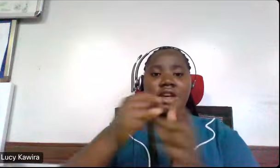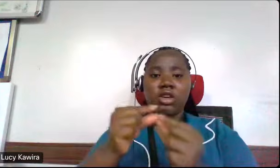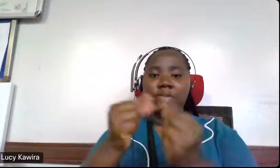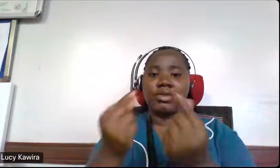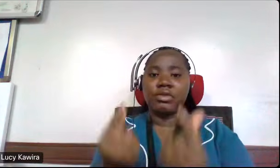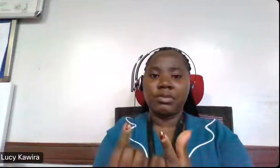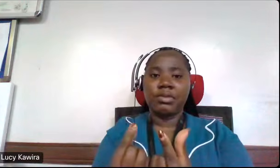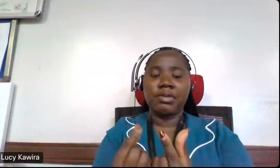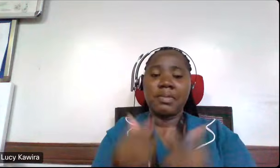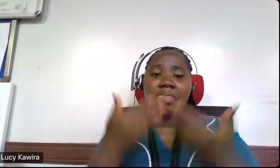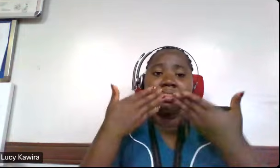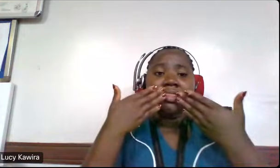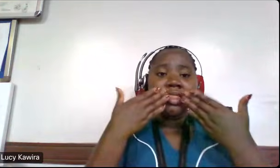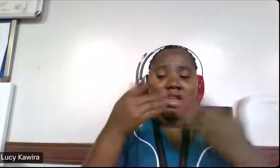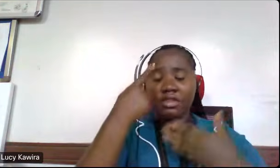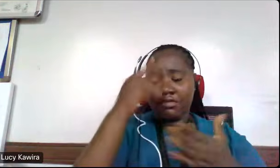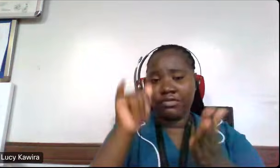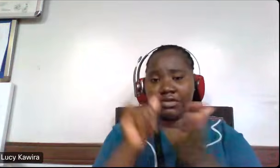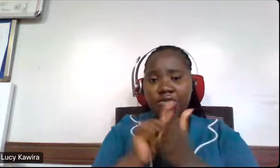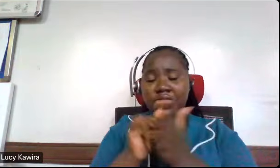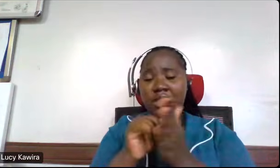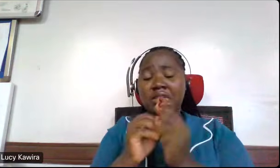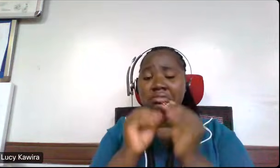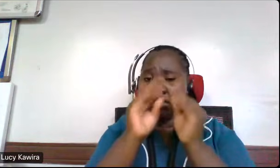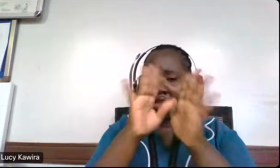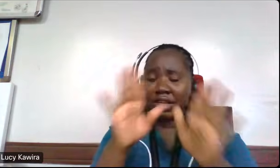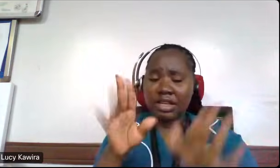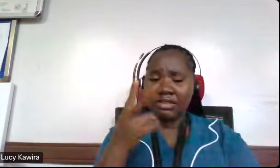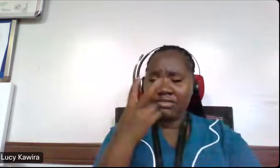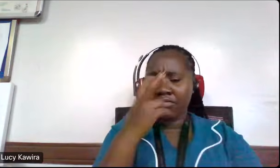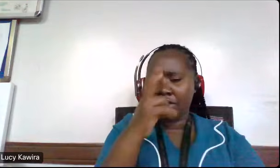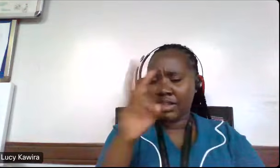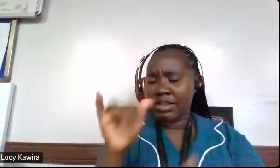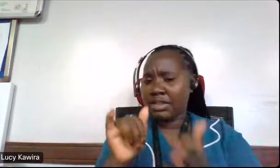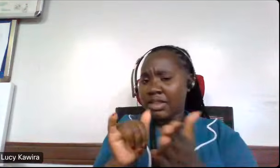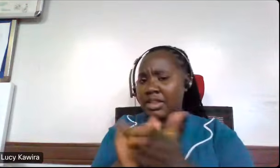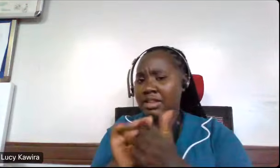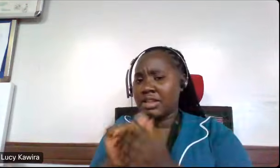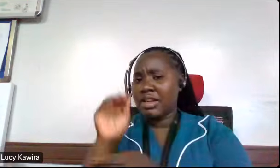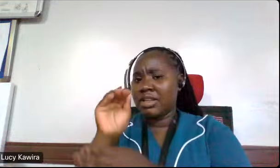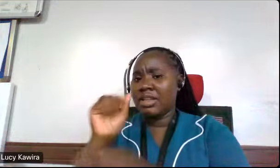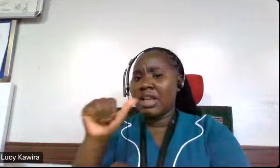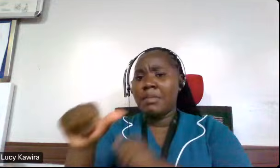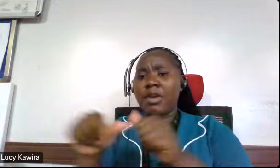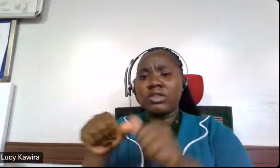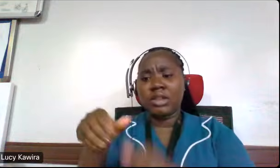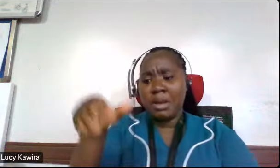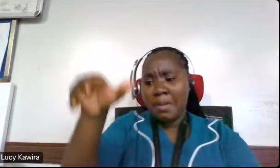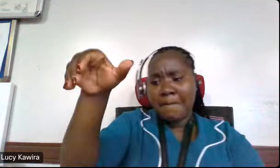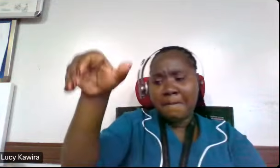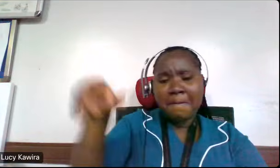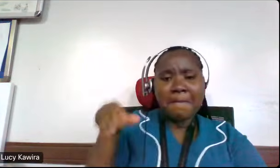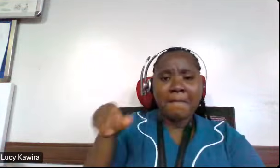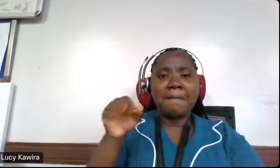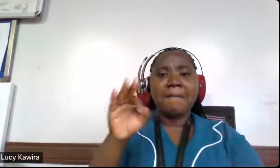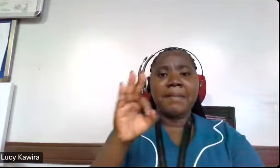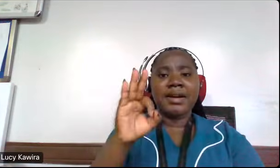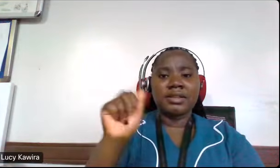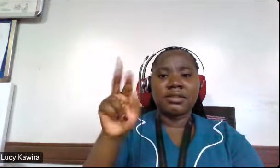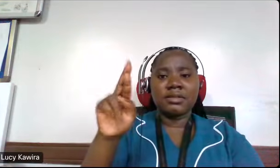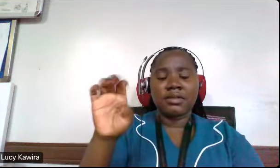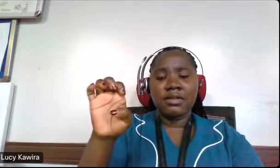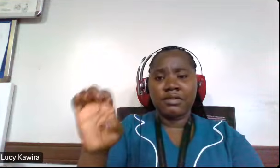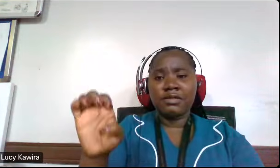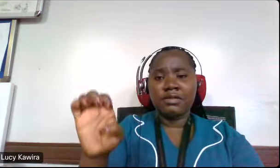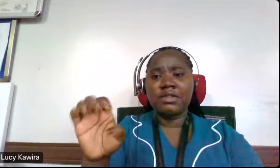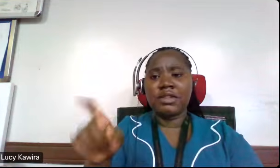Okay, thank you for that, Luca. That was clear. I can see she's also asking about bus fare and market expenses, but you can correct me, Luca, as